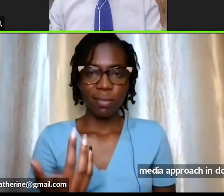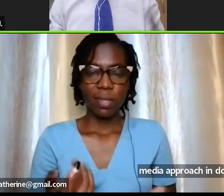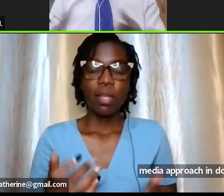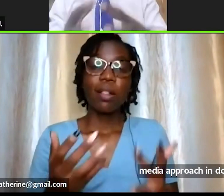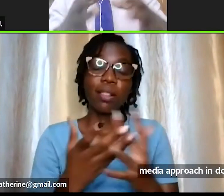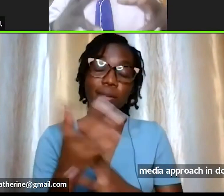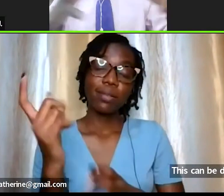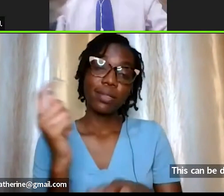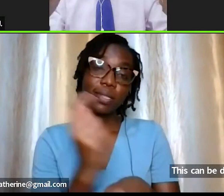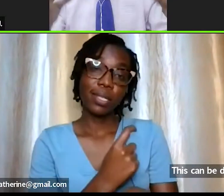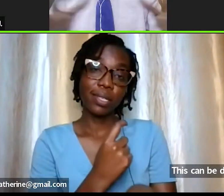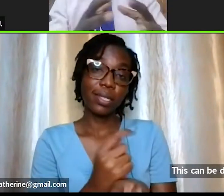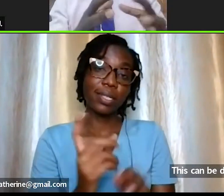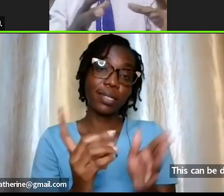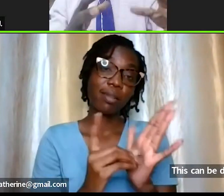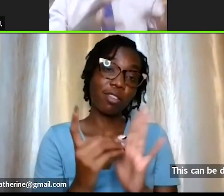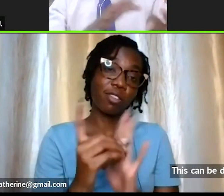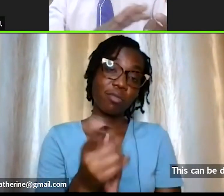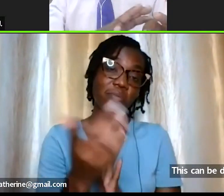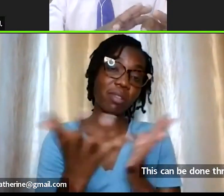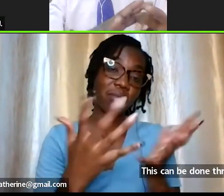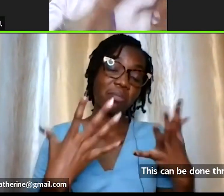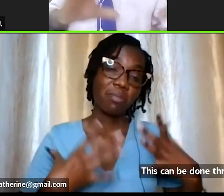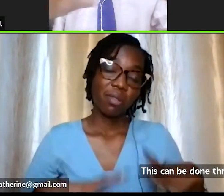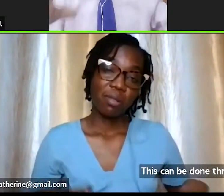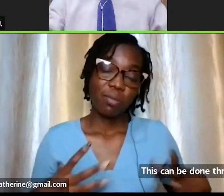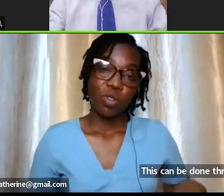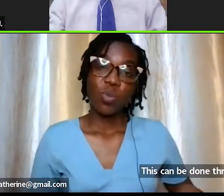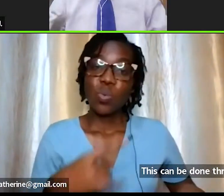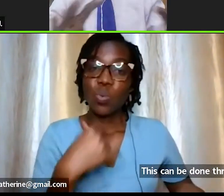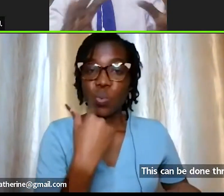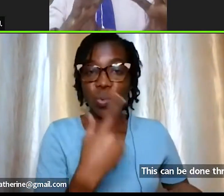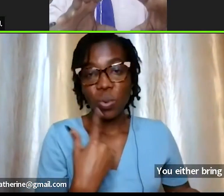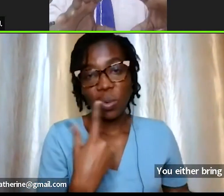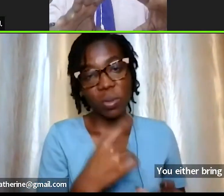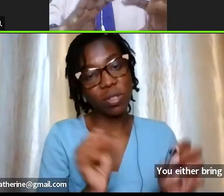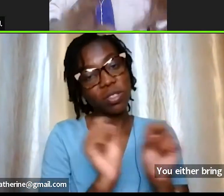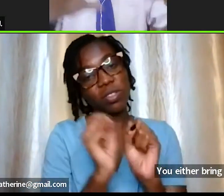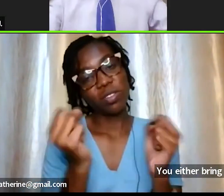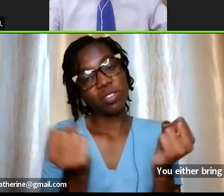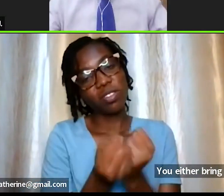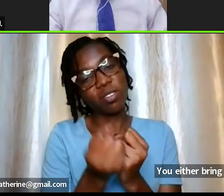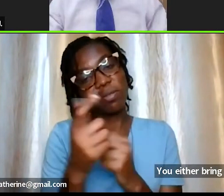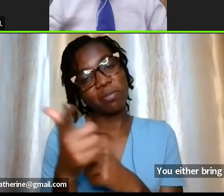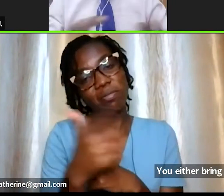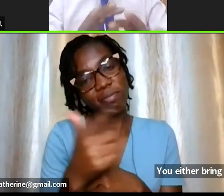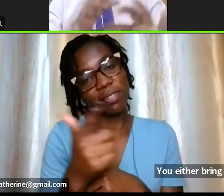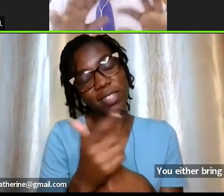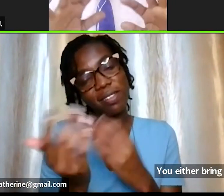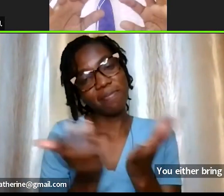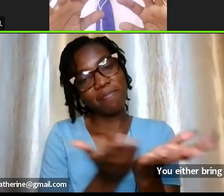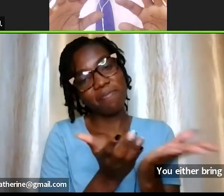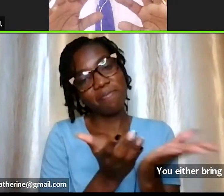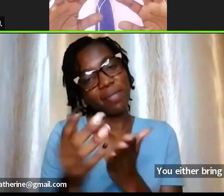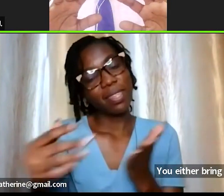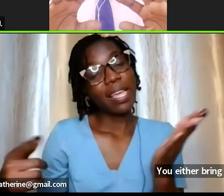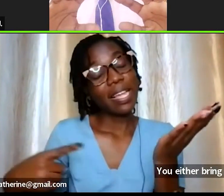and development. You either bring people who are social media savvy, digital